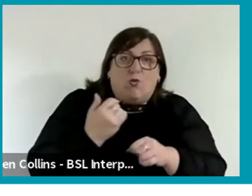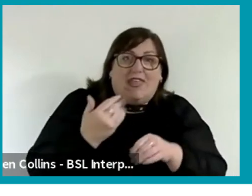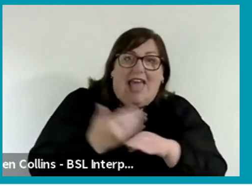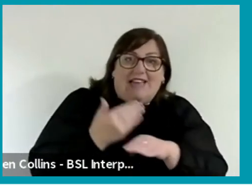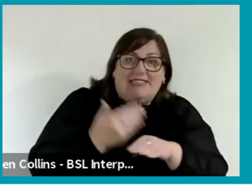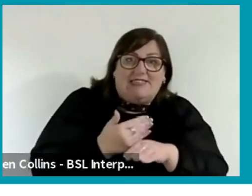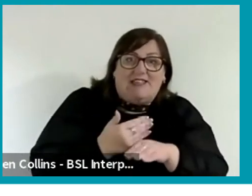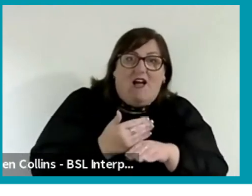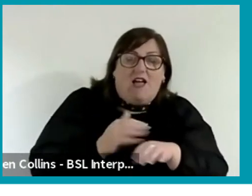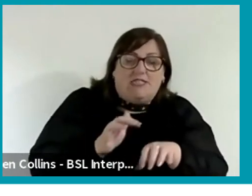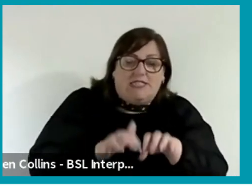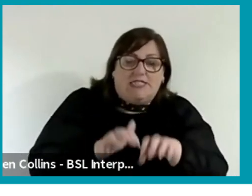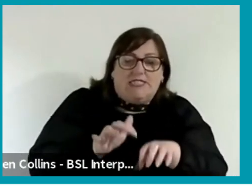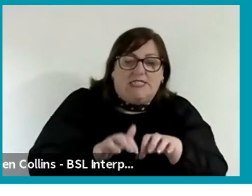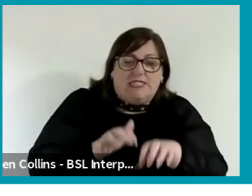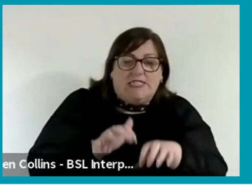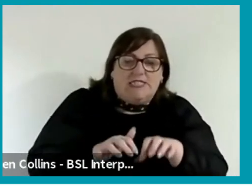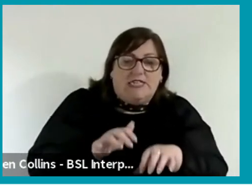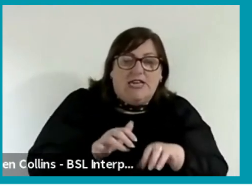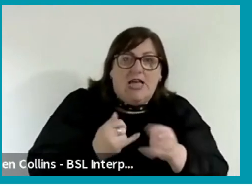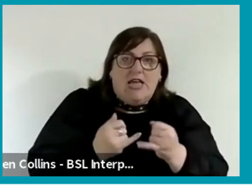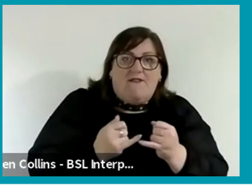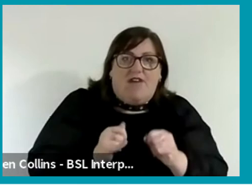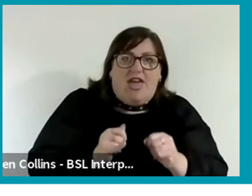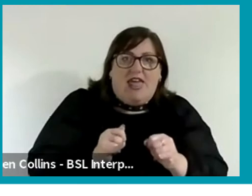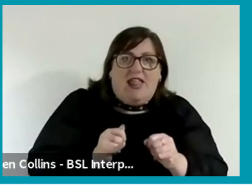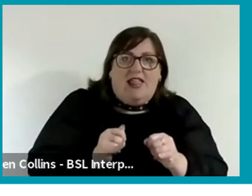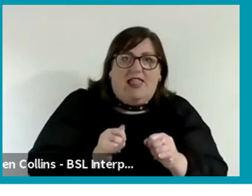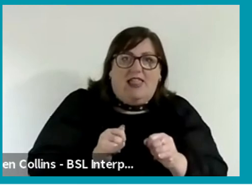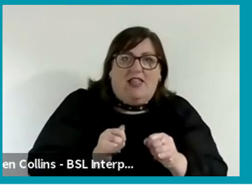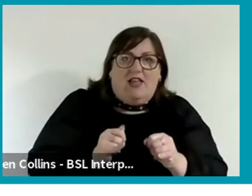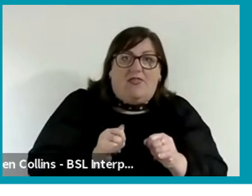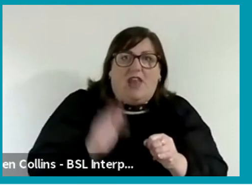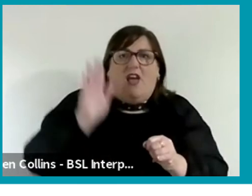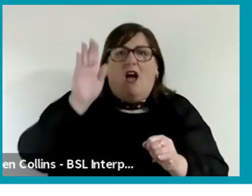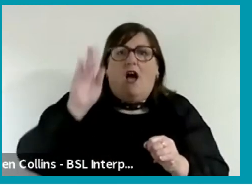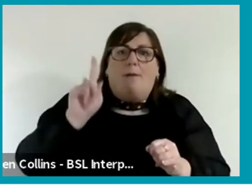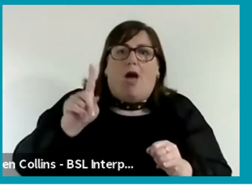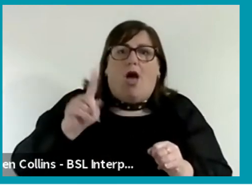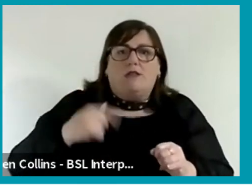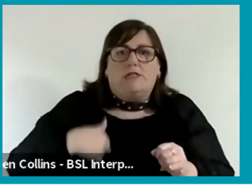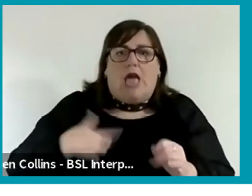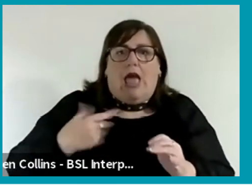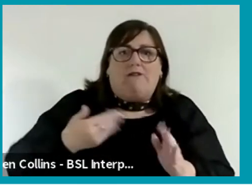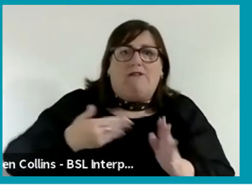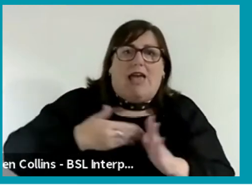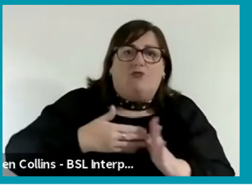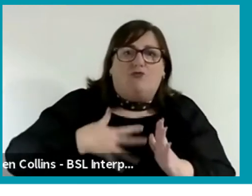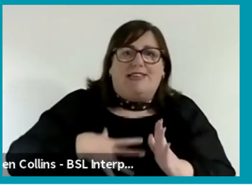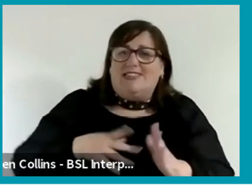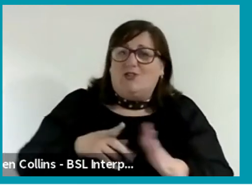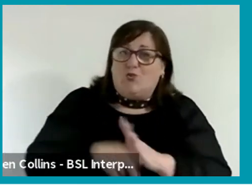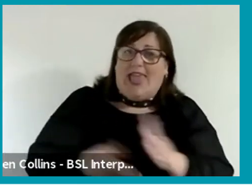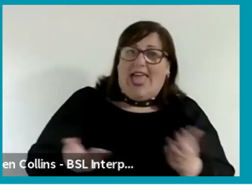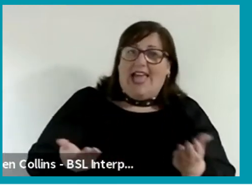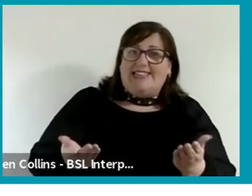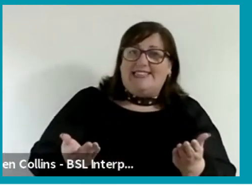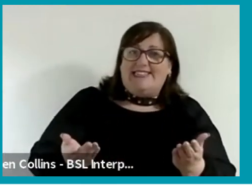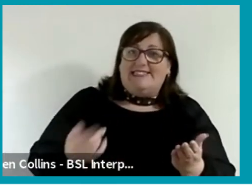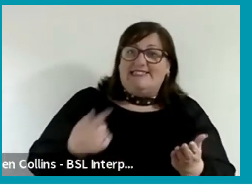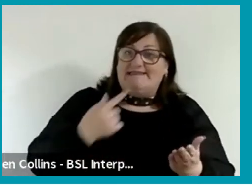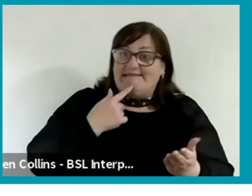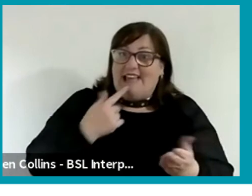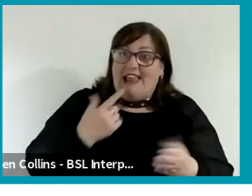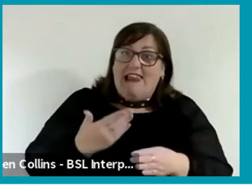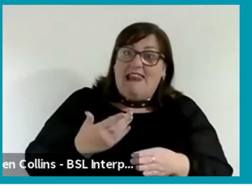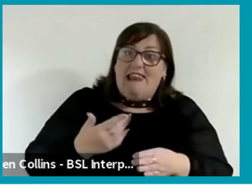the exercise doesn't go well, we've had many situations that people said the software or it was too fast, or